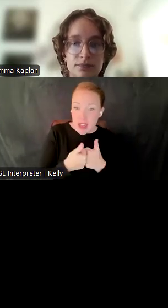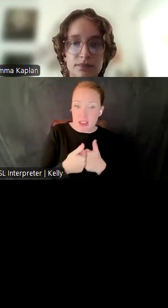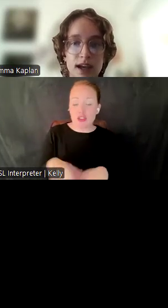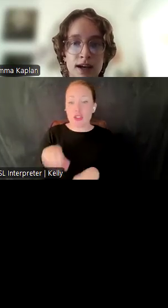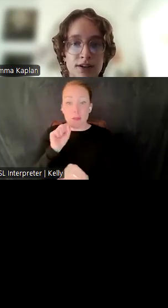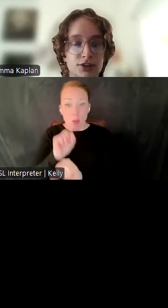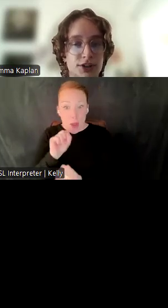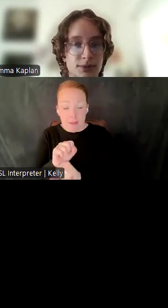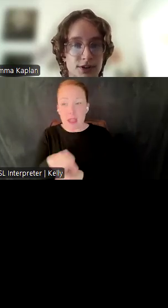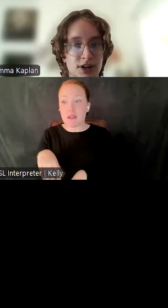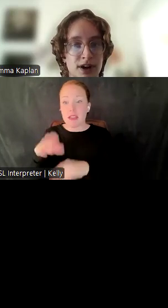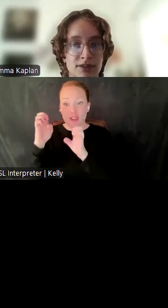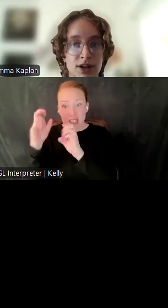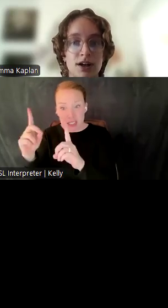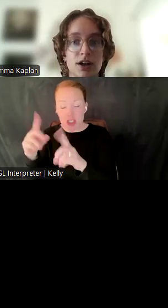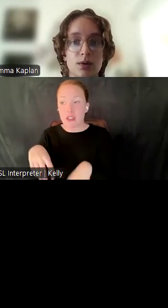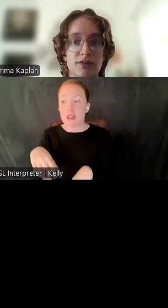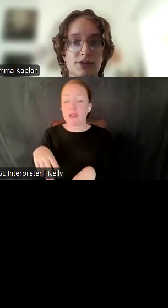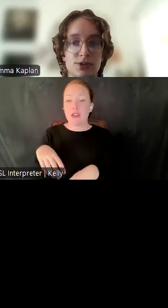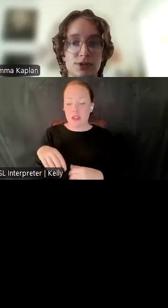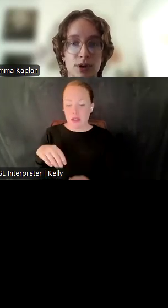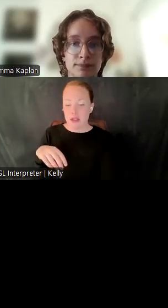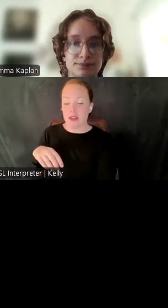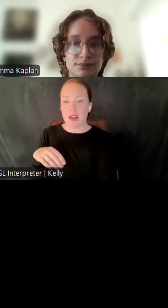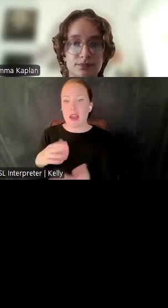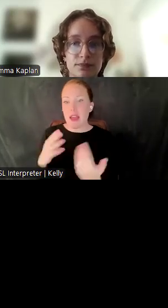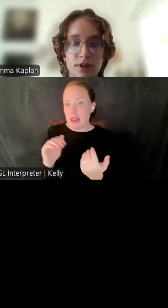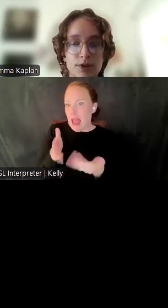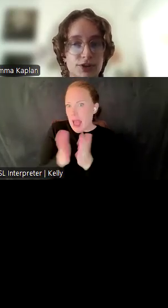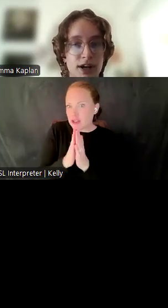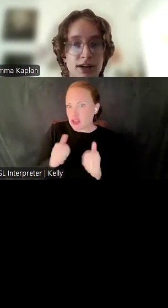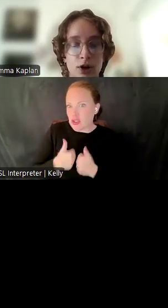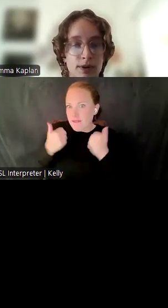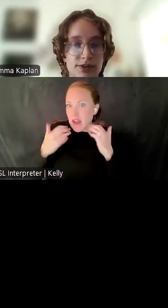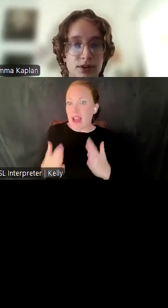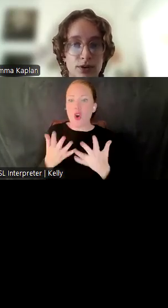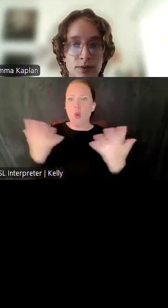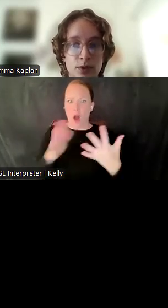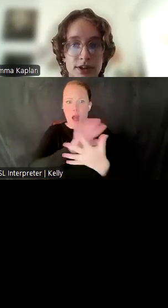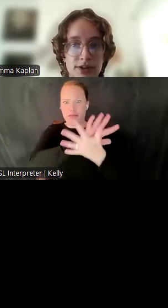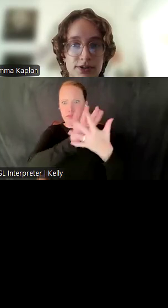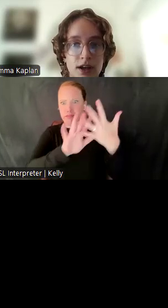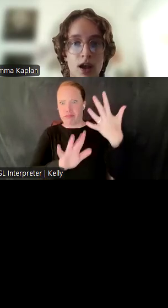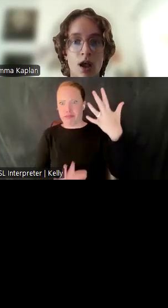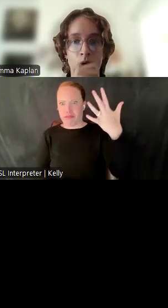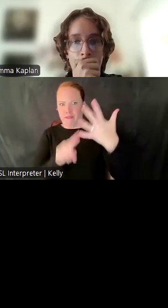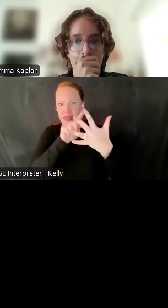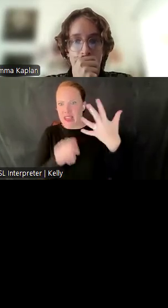education, and addressing with the survivor what feels most important, which is kind of always the golden rule with